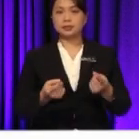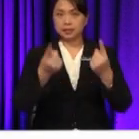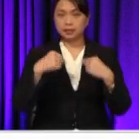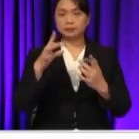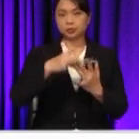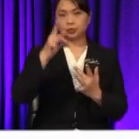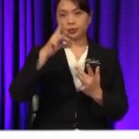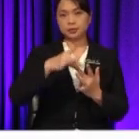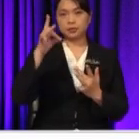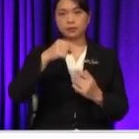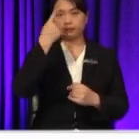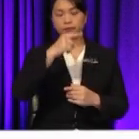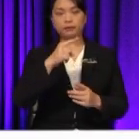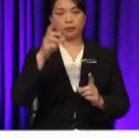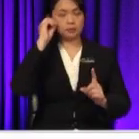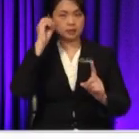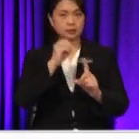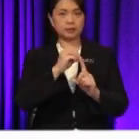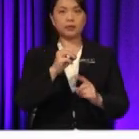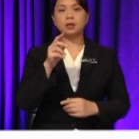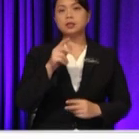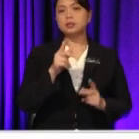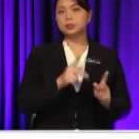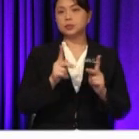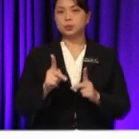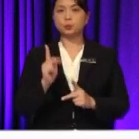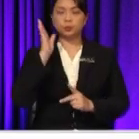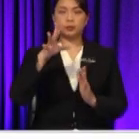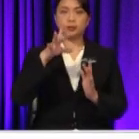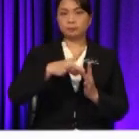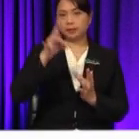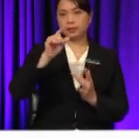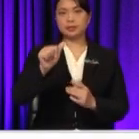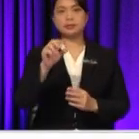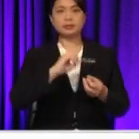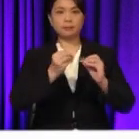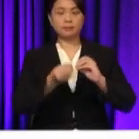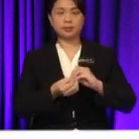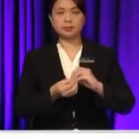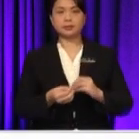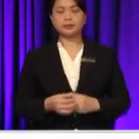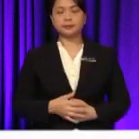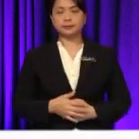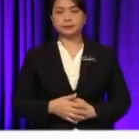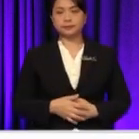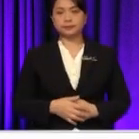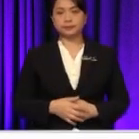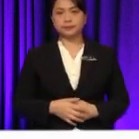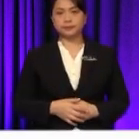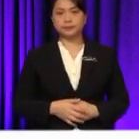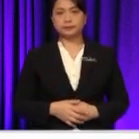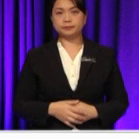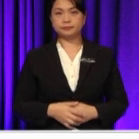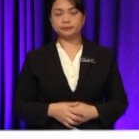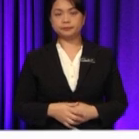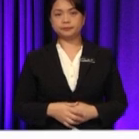adjective. So the students are going to pick a number and they're going to be shown an adjective of their choice without they knowing it. Okay,